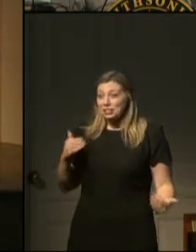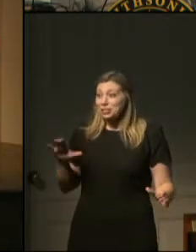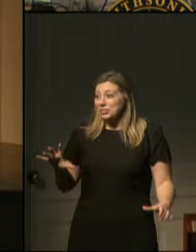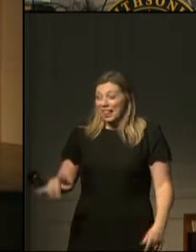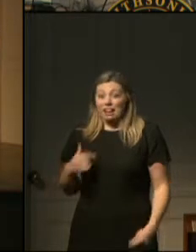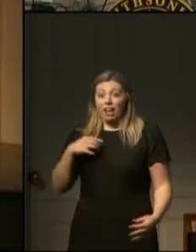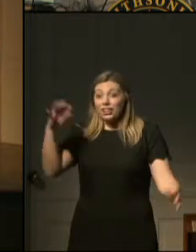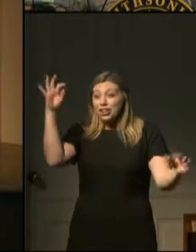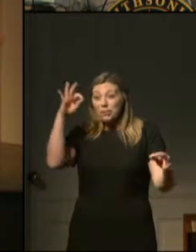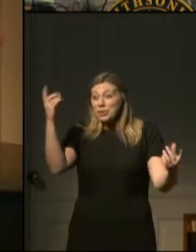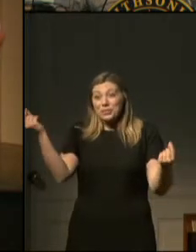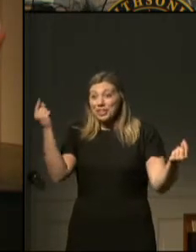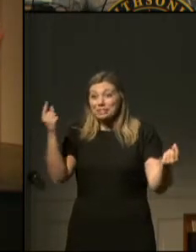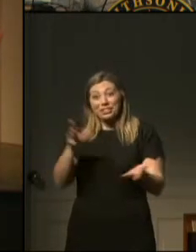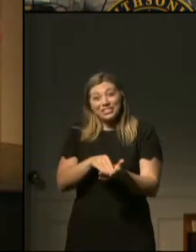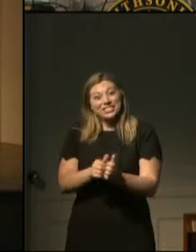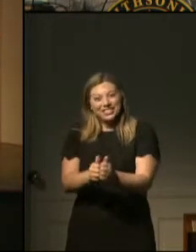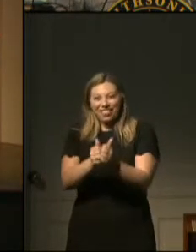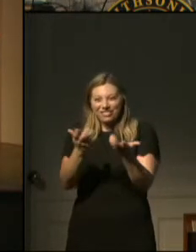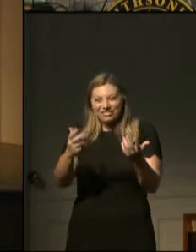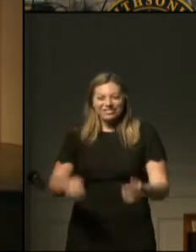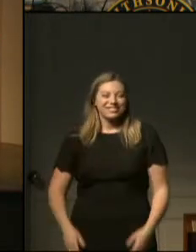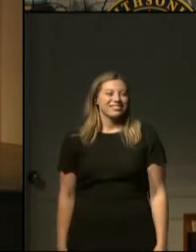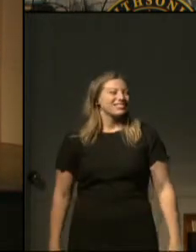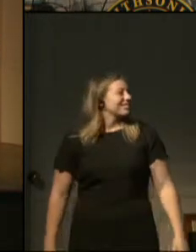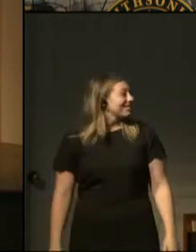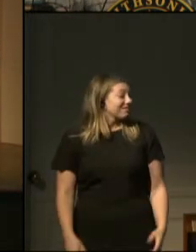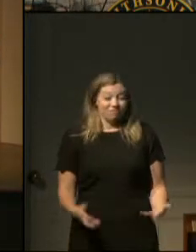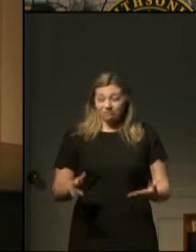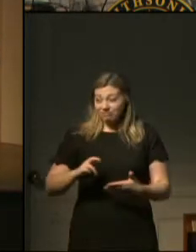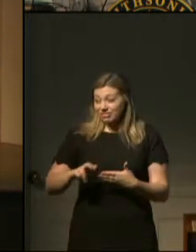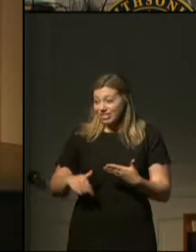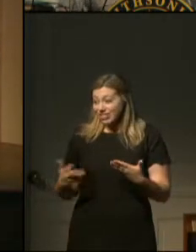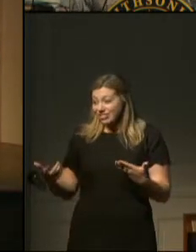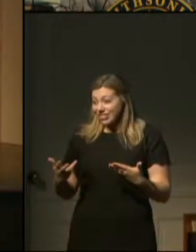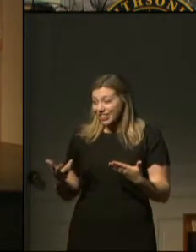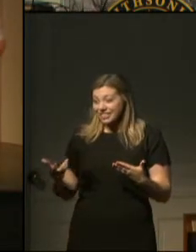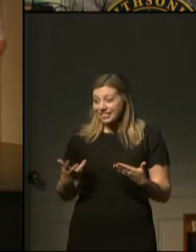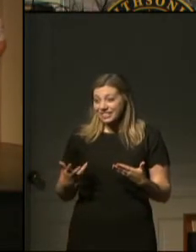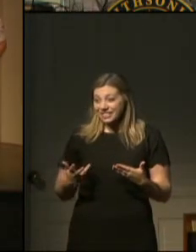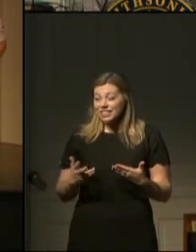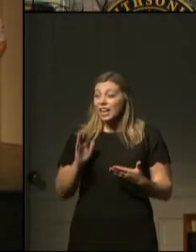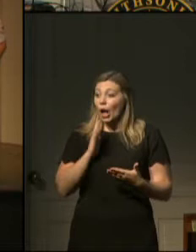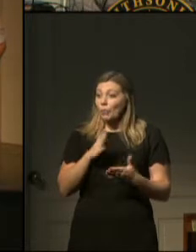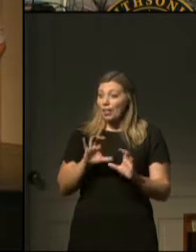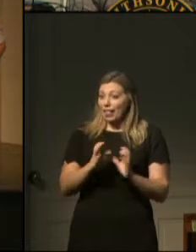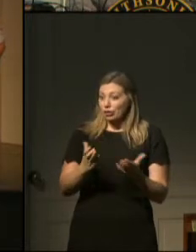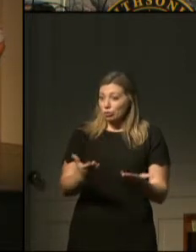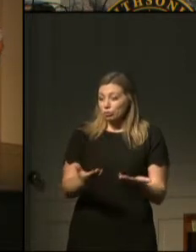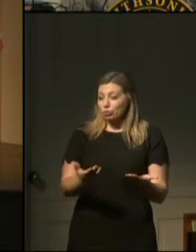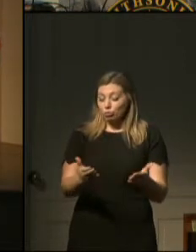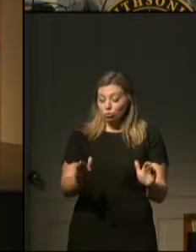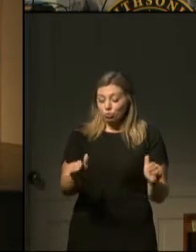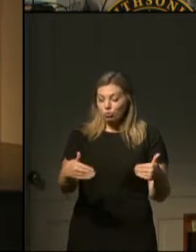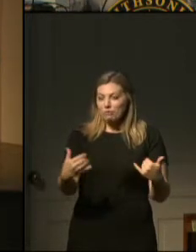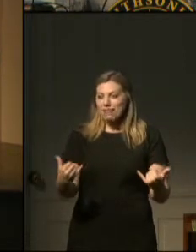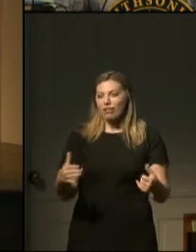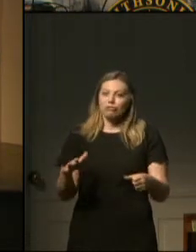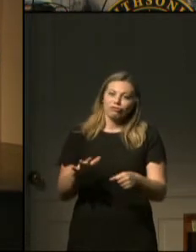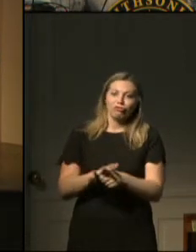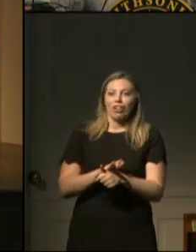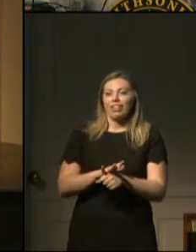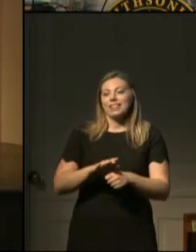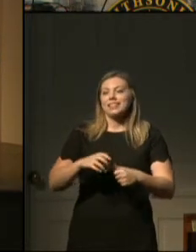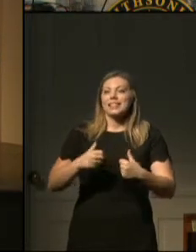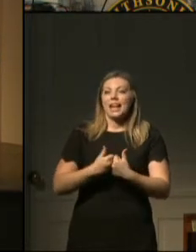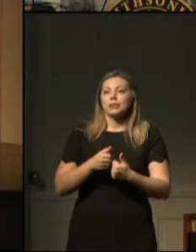have no idea what we're doing. Let's learn together. And what came out of it is Our classroom is now a fully equipped game studio. So